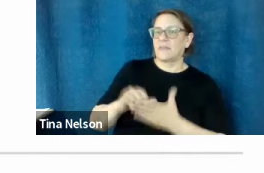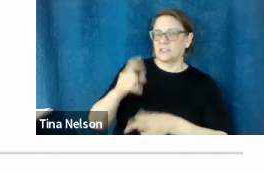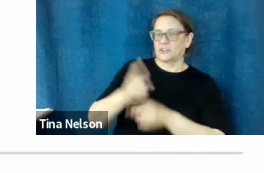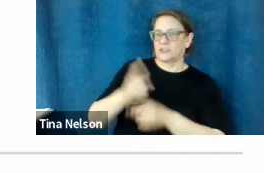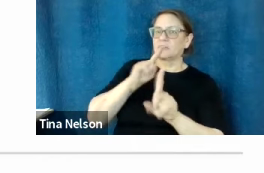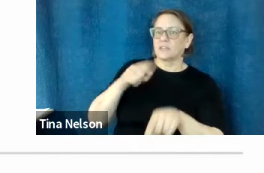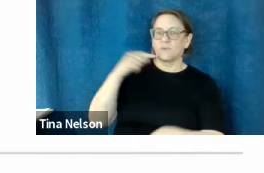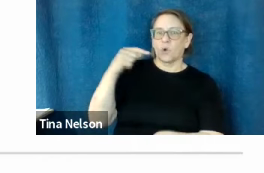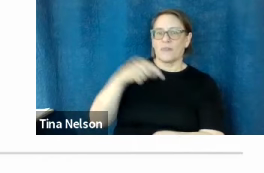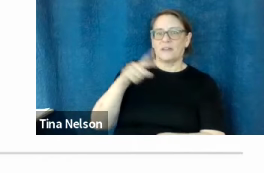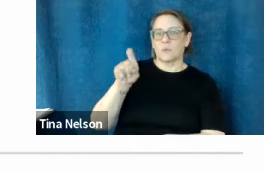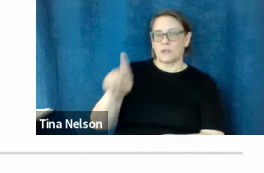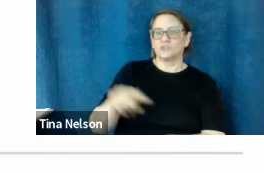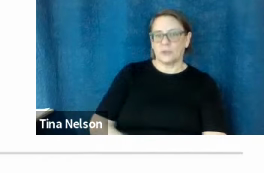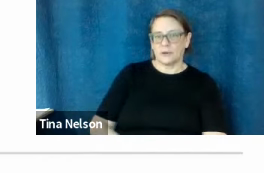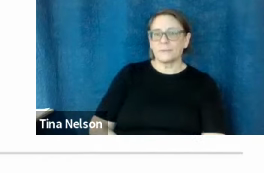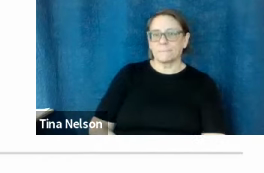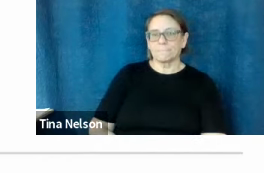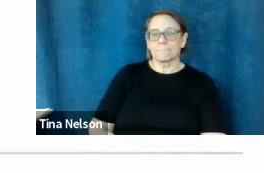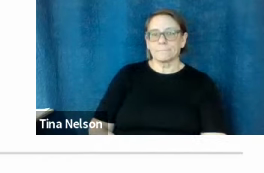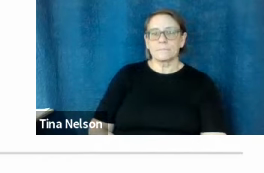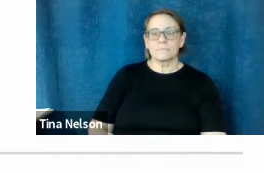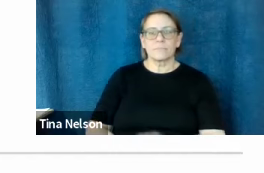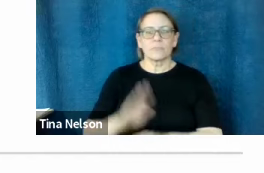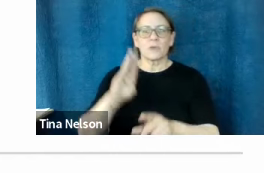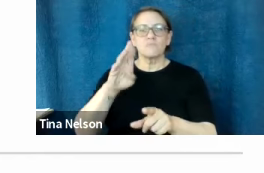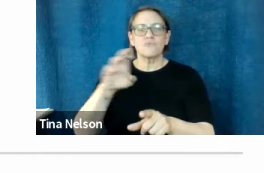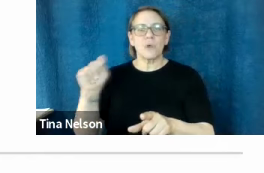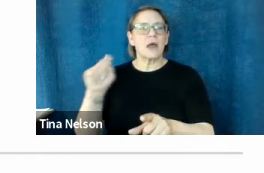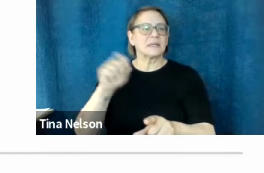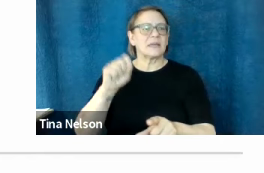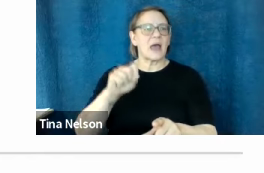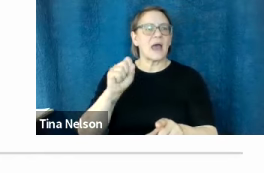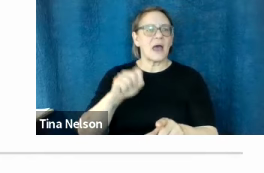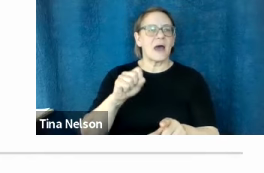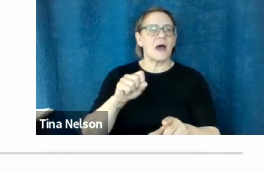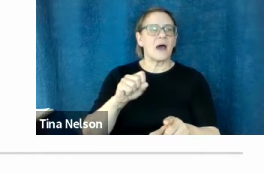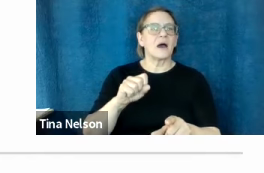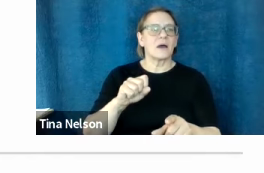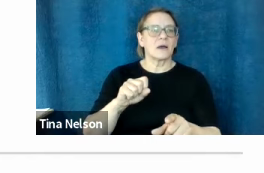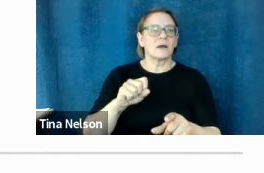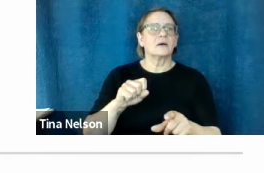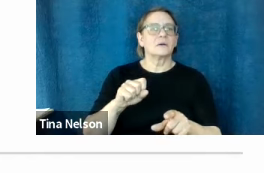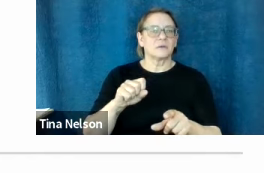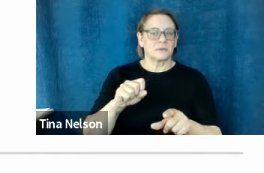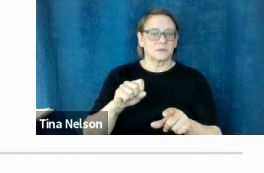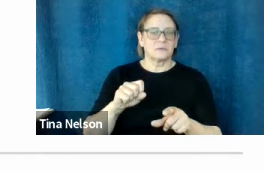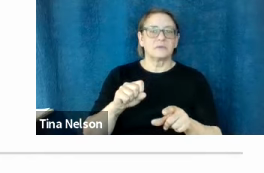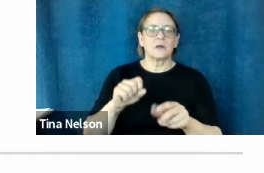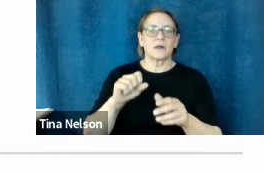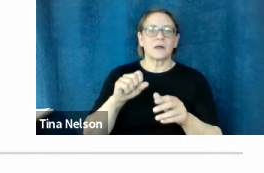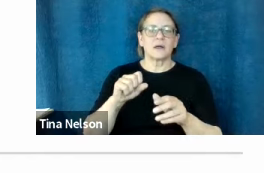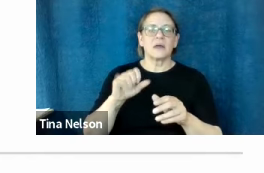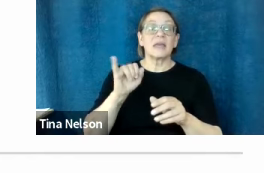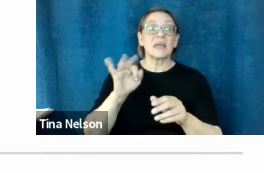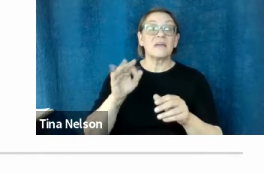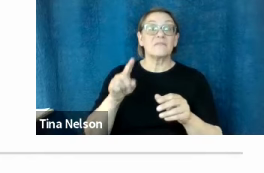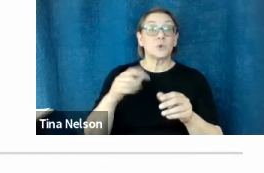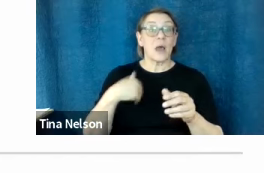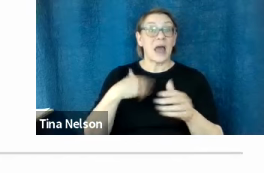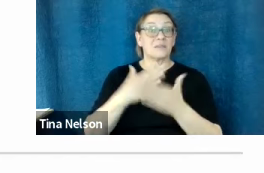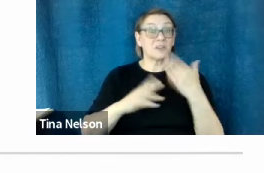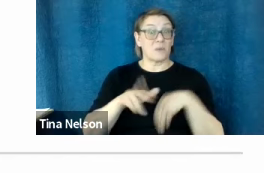answer for this question. Yeah, that, that tissue that drops when you try to go for a cochlear implant. If you have some